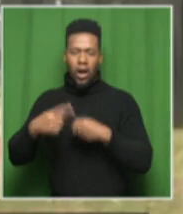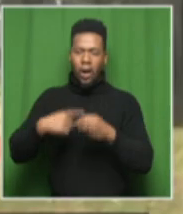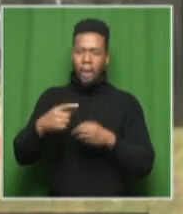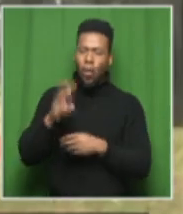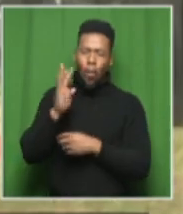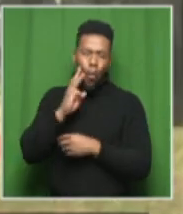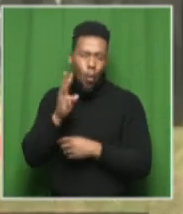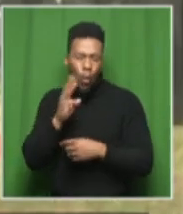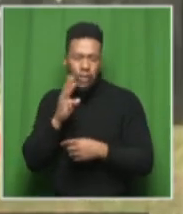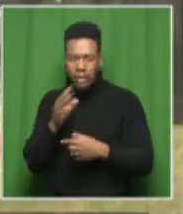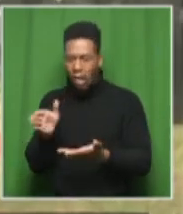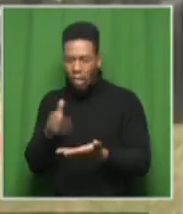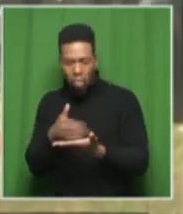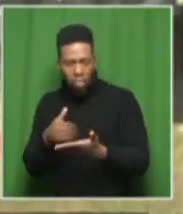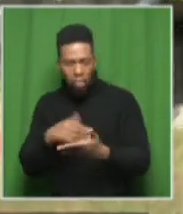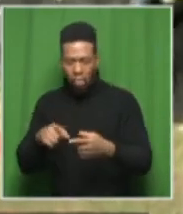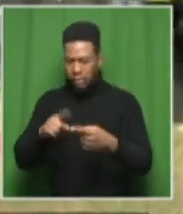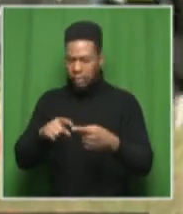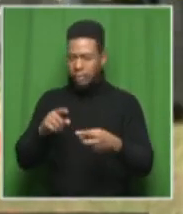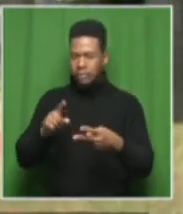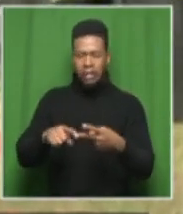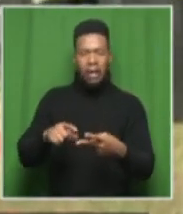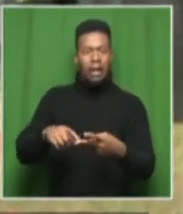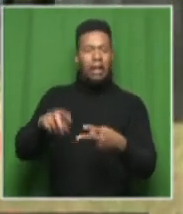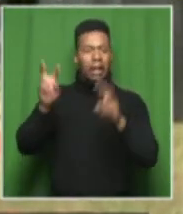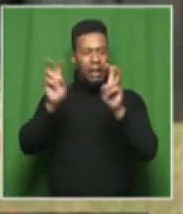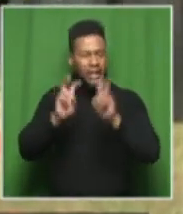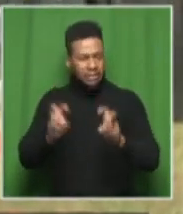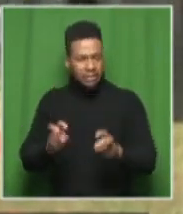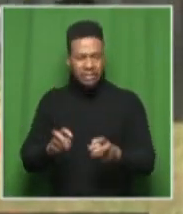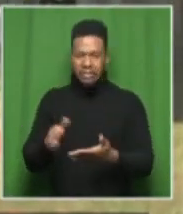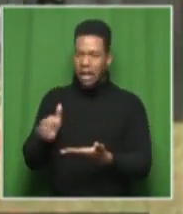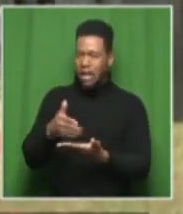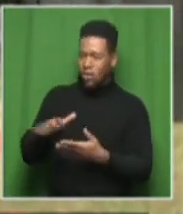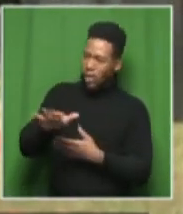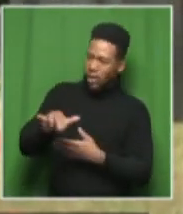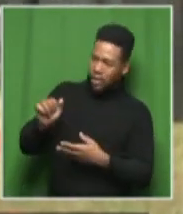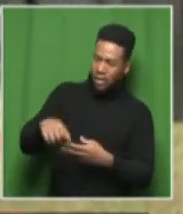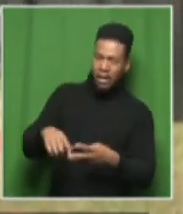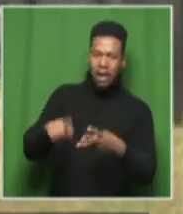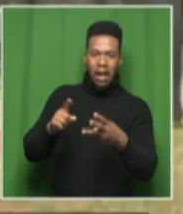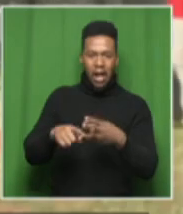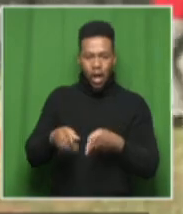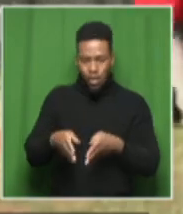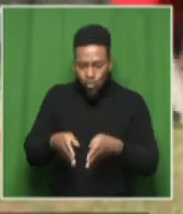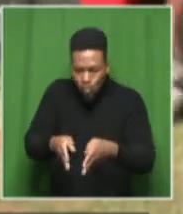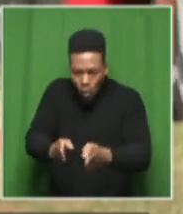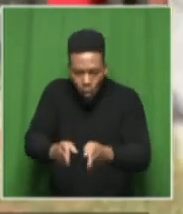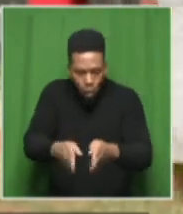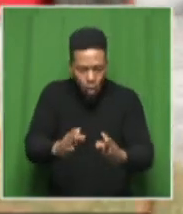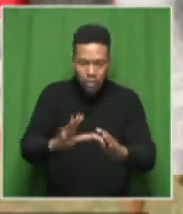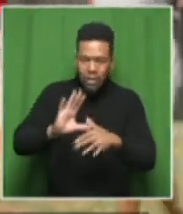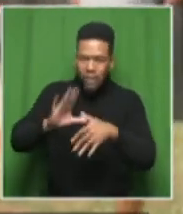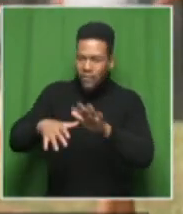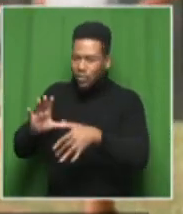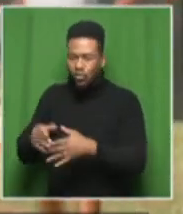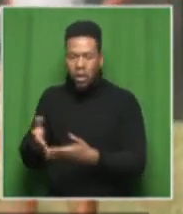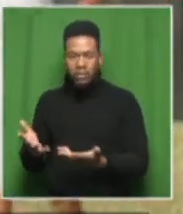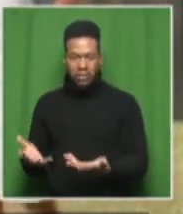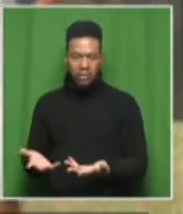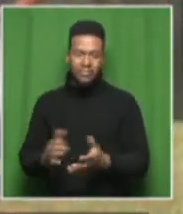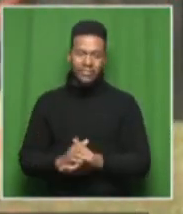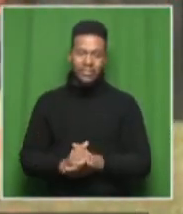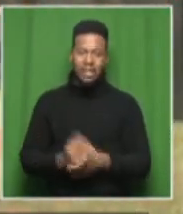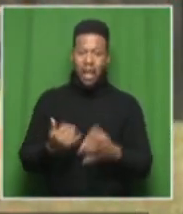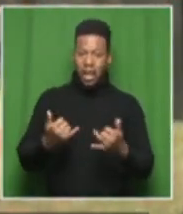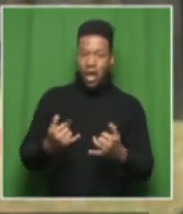water. People are saying they want electricity in the area. Others are worried about the roads infrastructure. But right now, I am